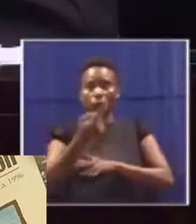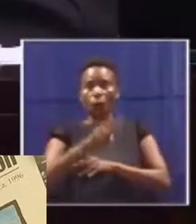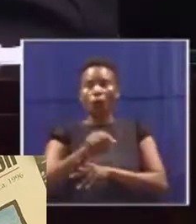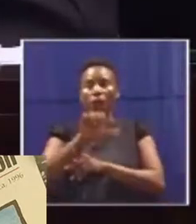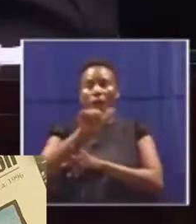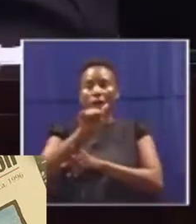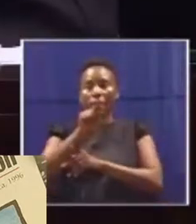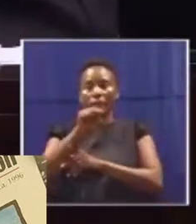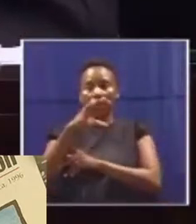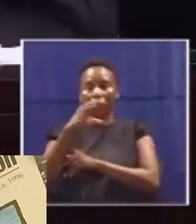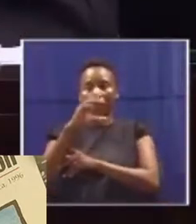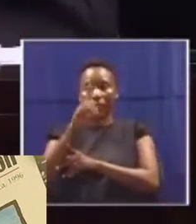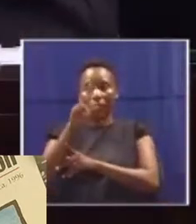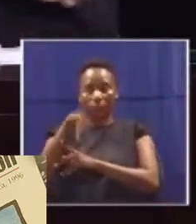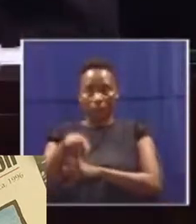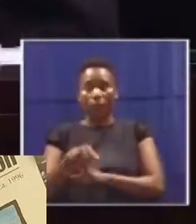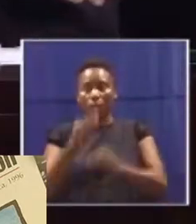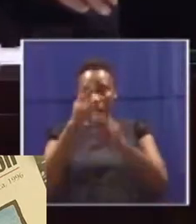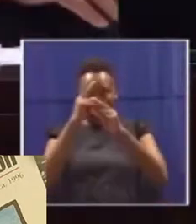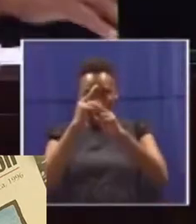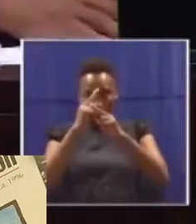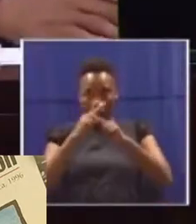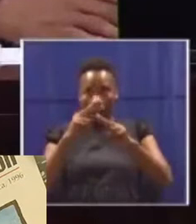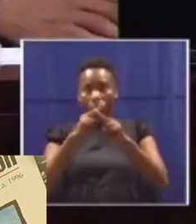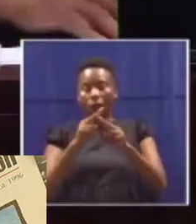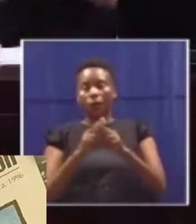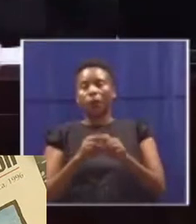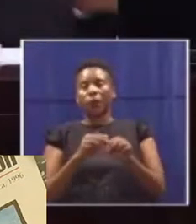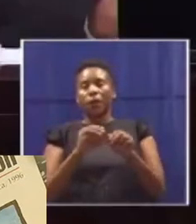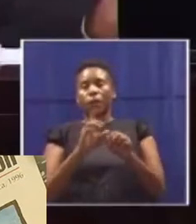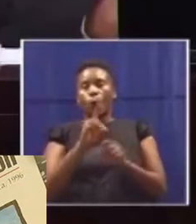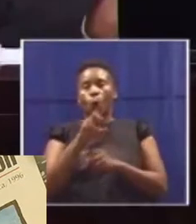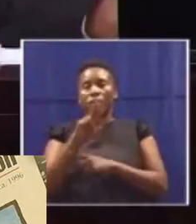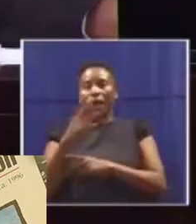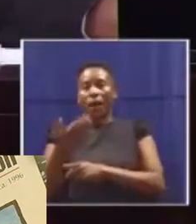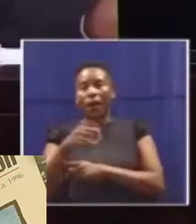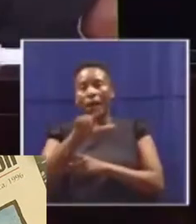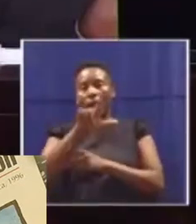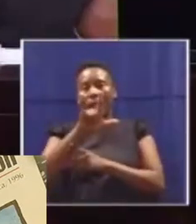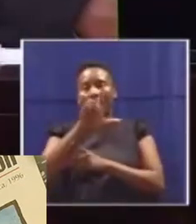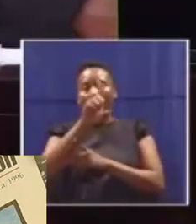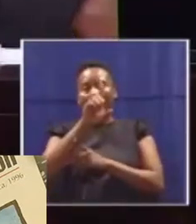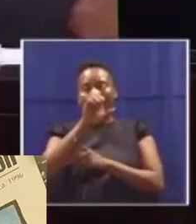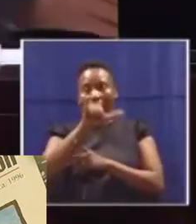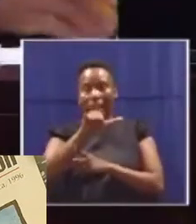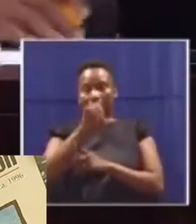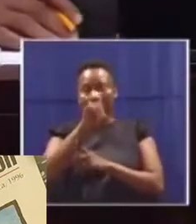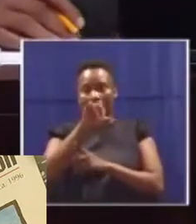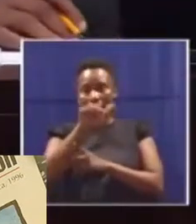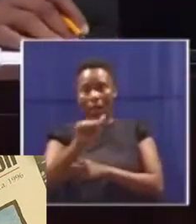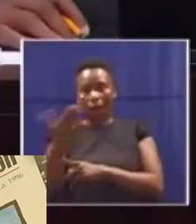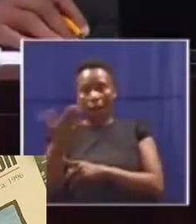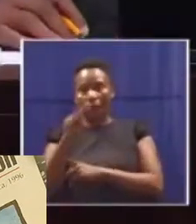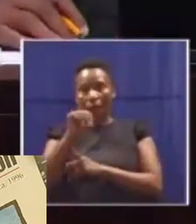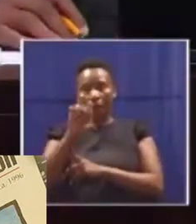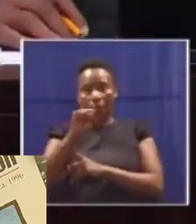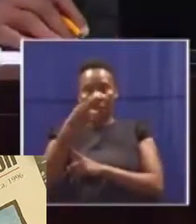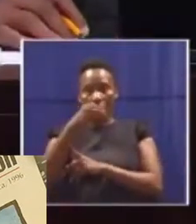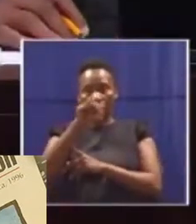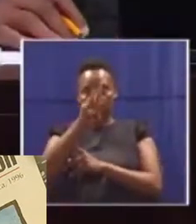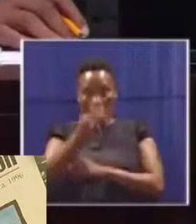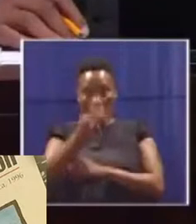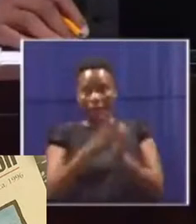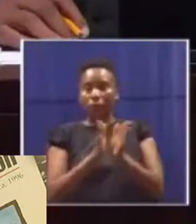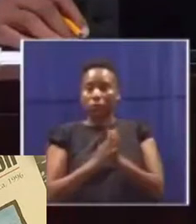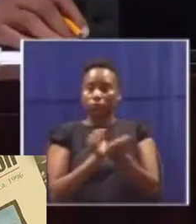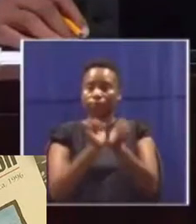Party, our Dr. Lydia Meshwe, who left a legacy to be emulated by Christian women in leadership and in